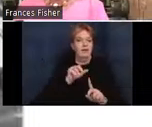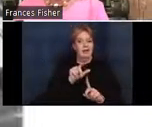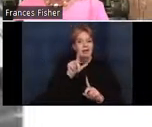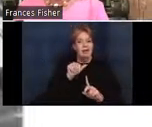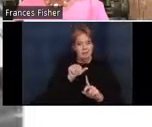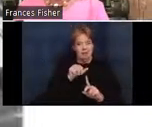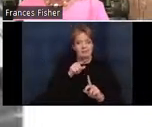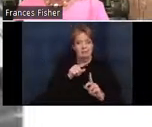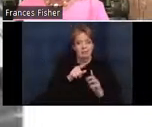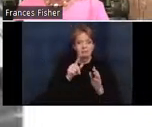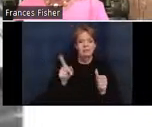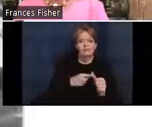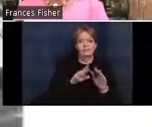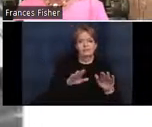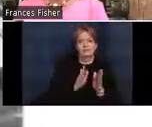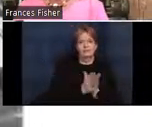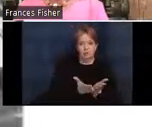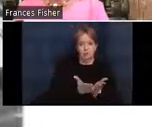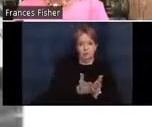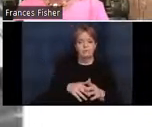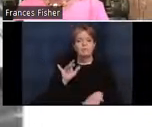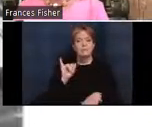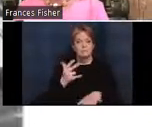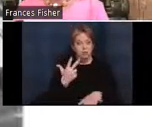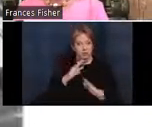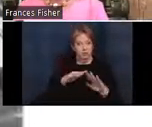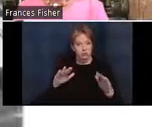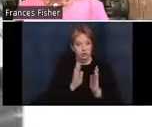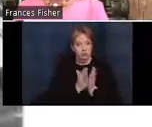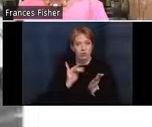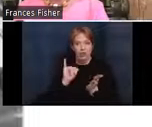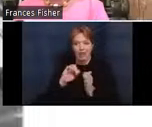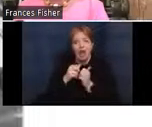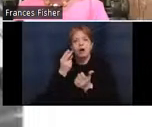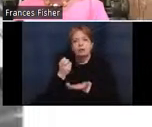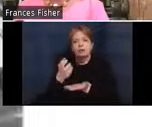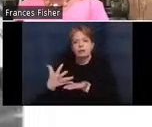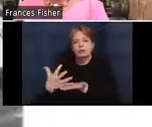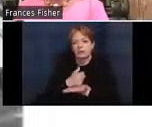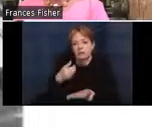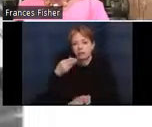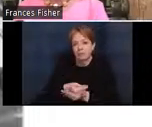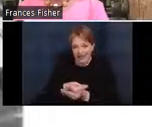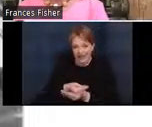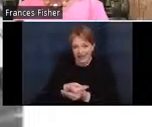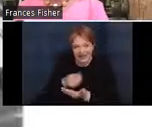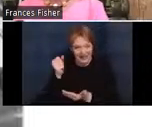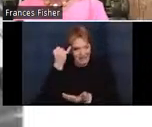become the very source of income for her, if you can